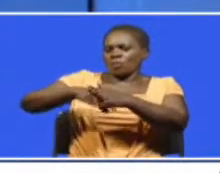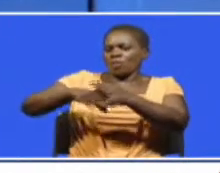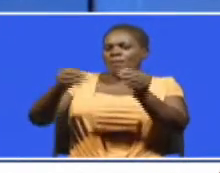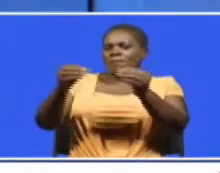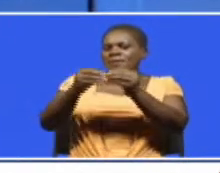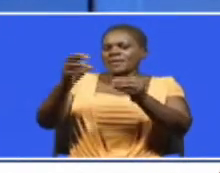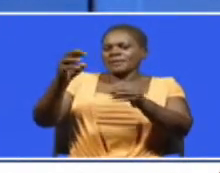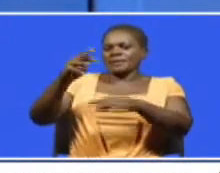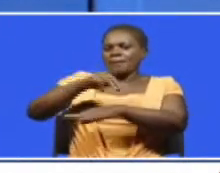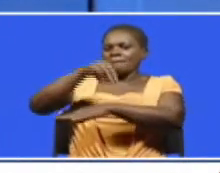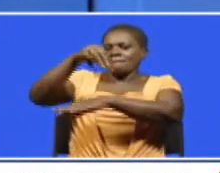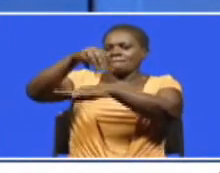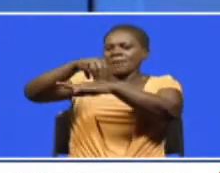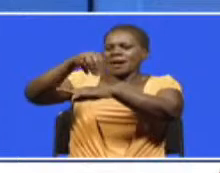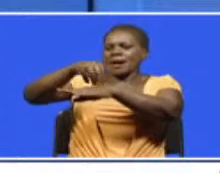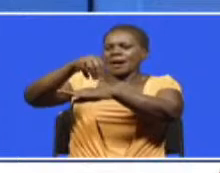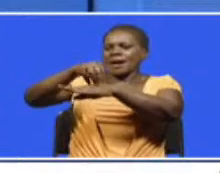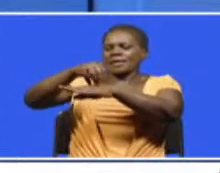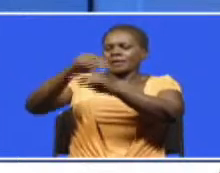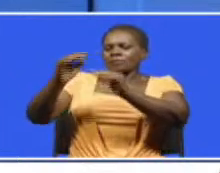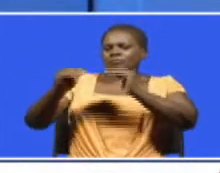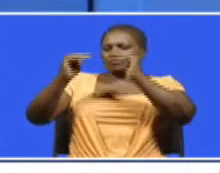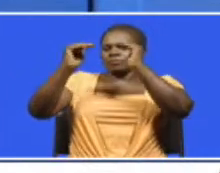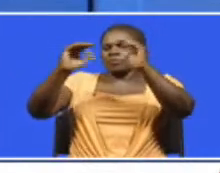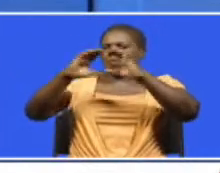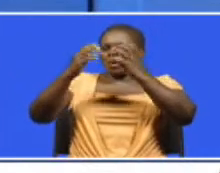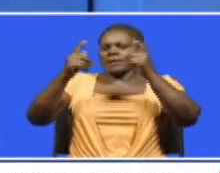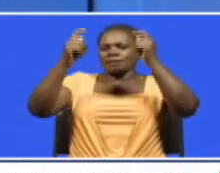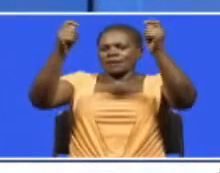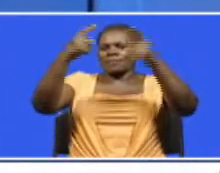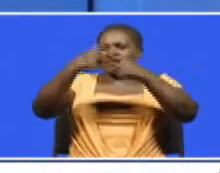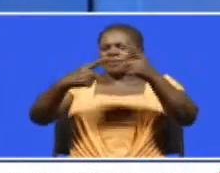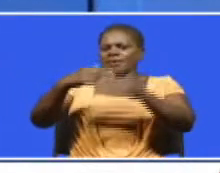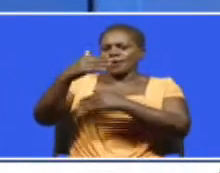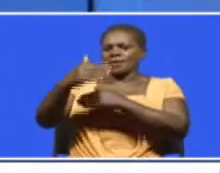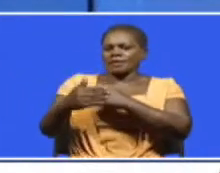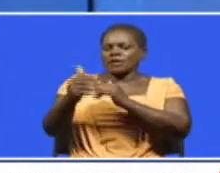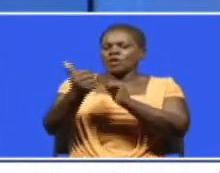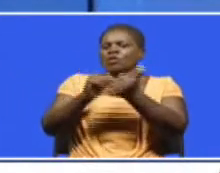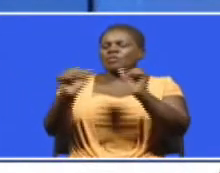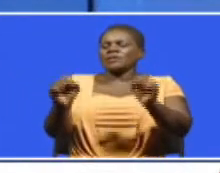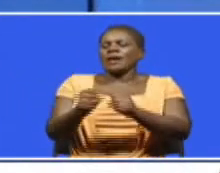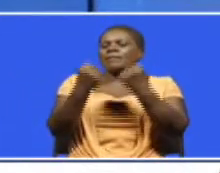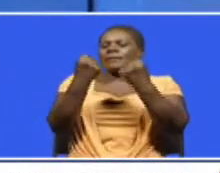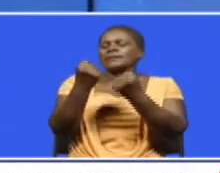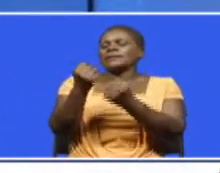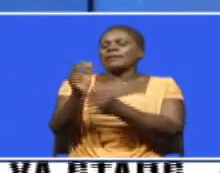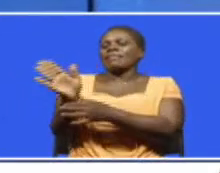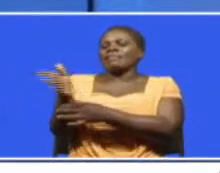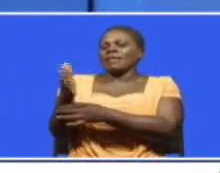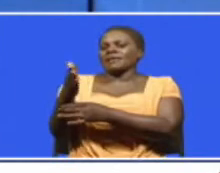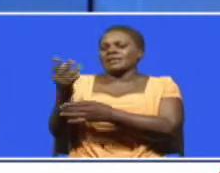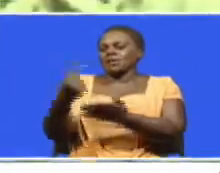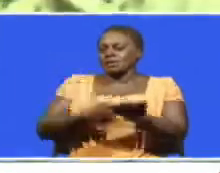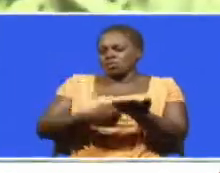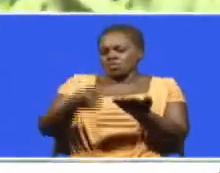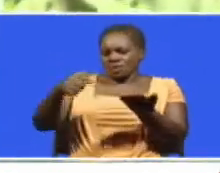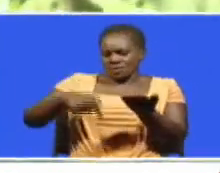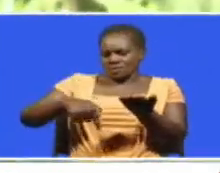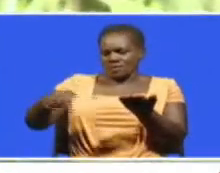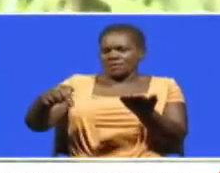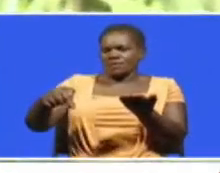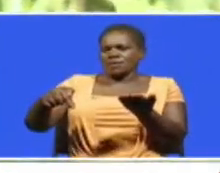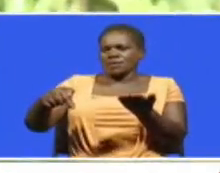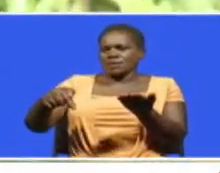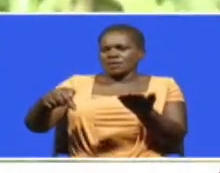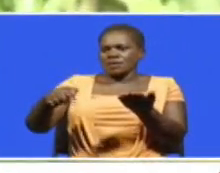na Mali kwenye mchuano wa kufuzu kombe la dunia mwaka ujao. Mechi hiyo itachezwa Alhamisi hii. First